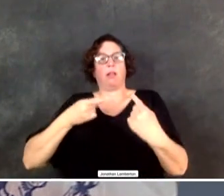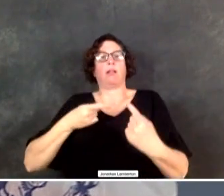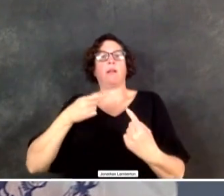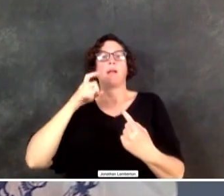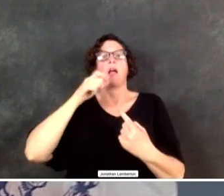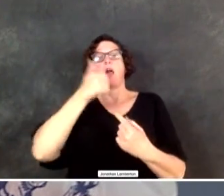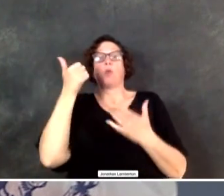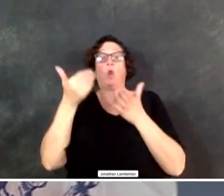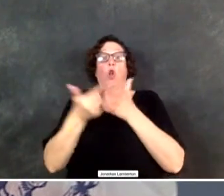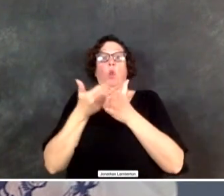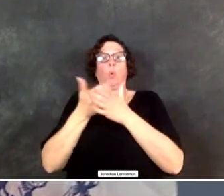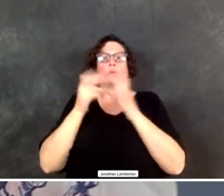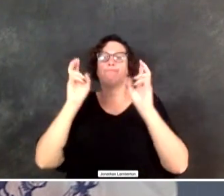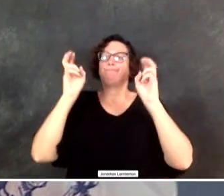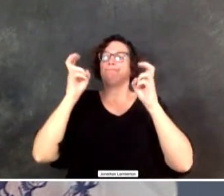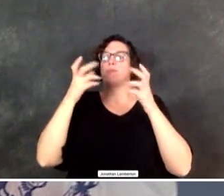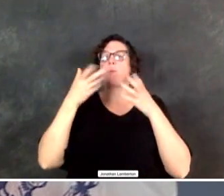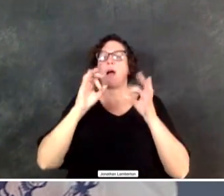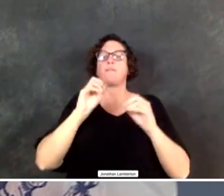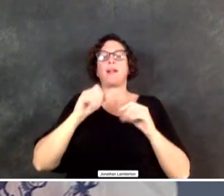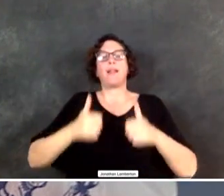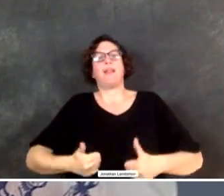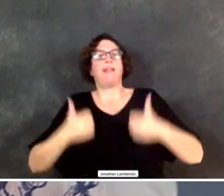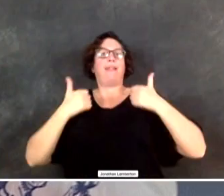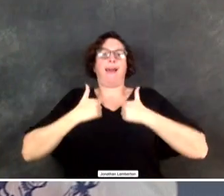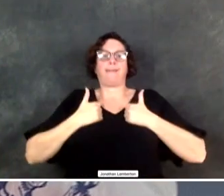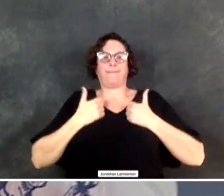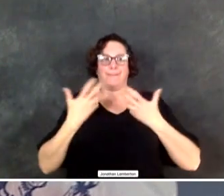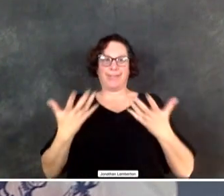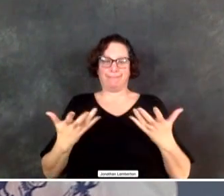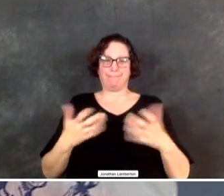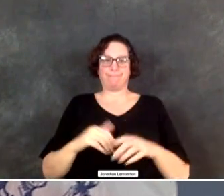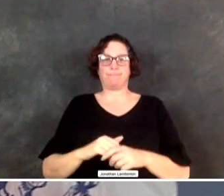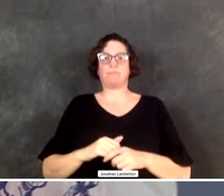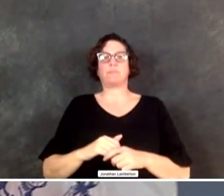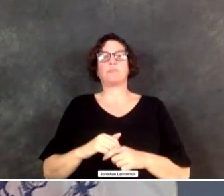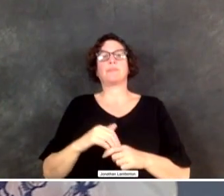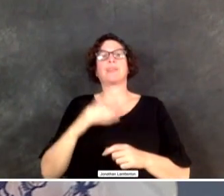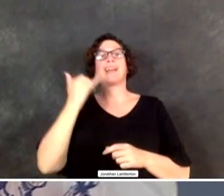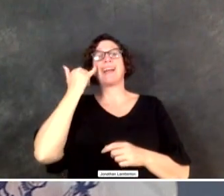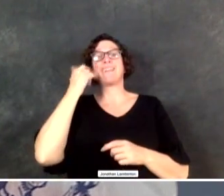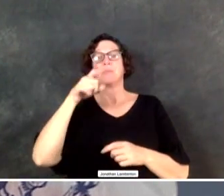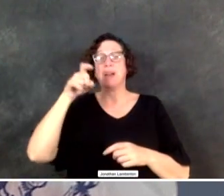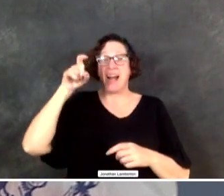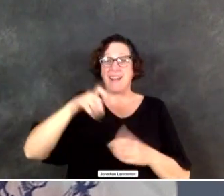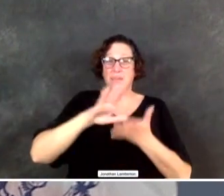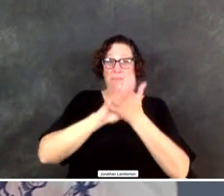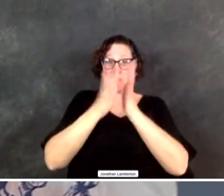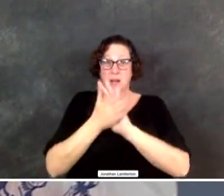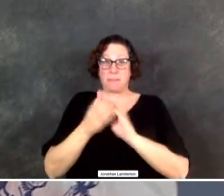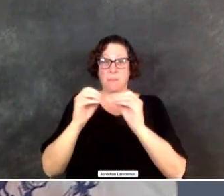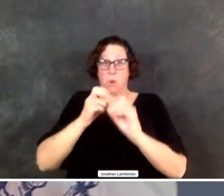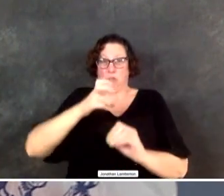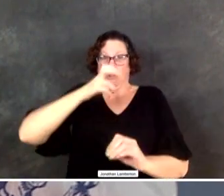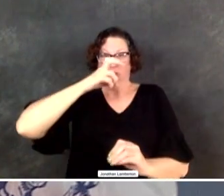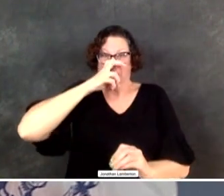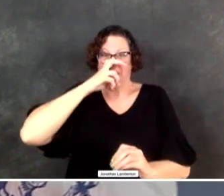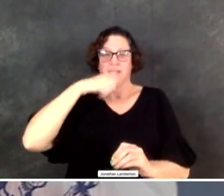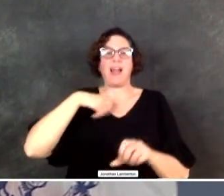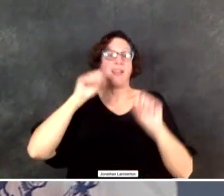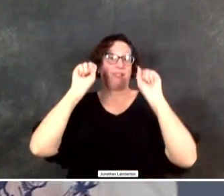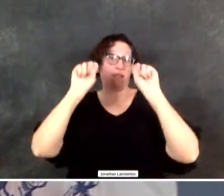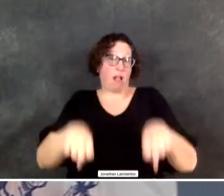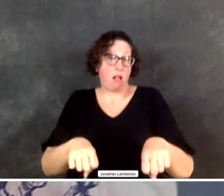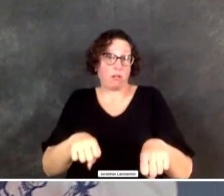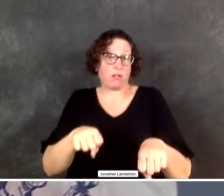Clearly, if we had to even tighten up further, we could. We don't want to. Who on earth would want to? But if we